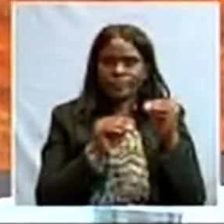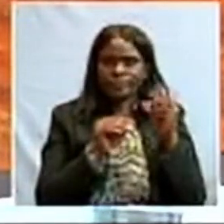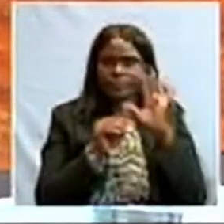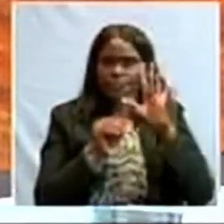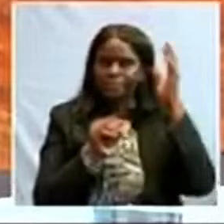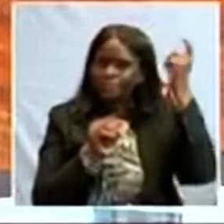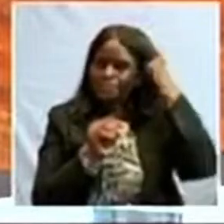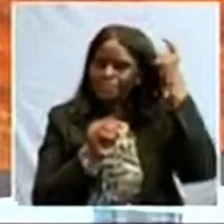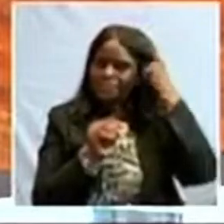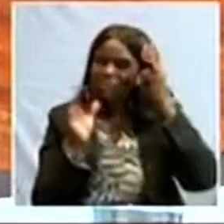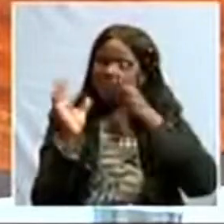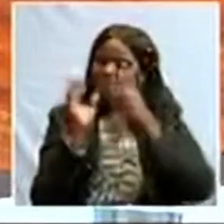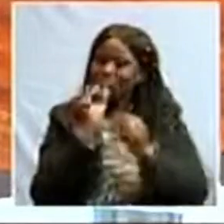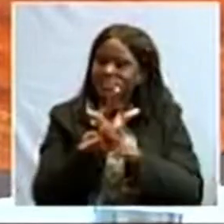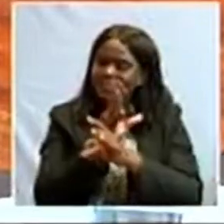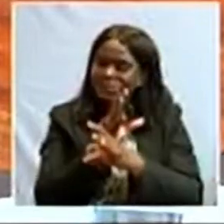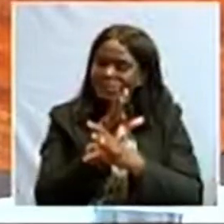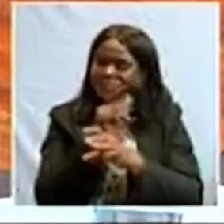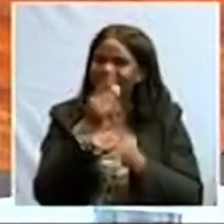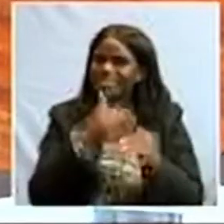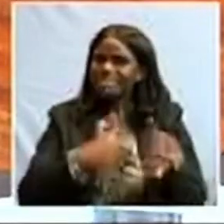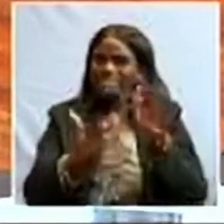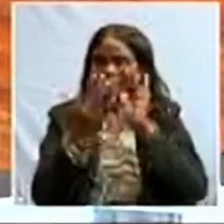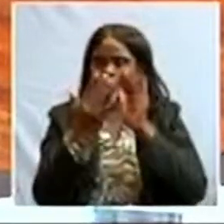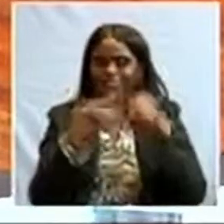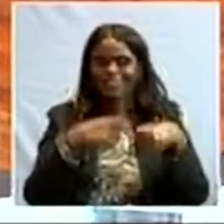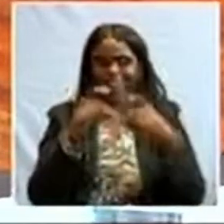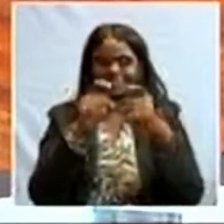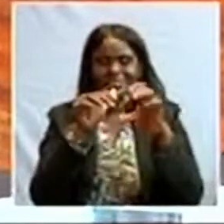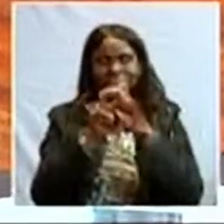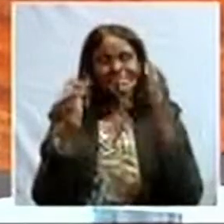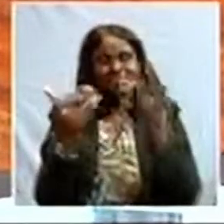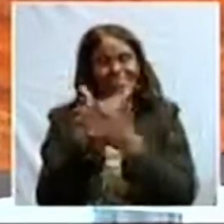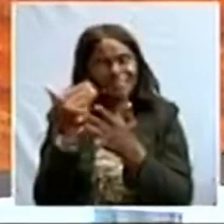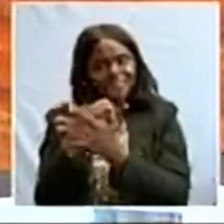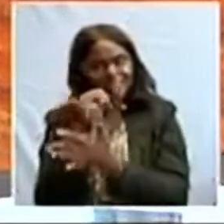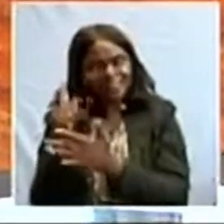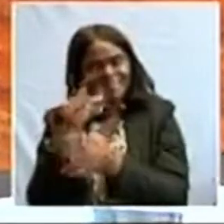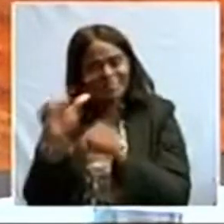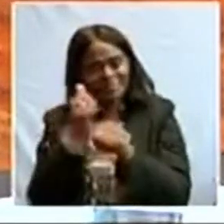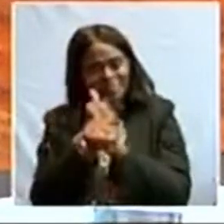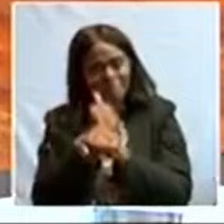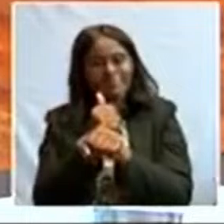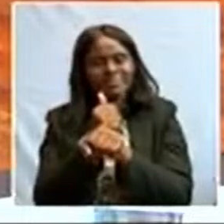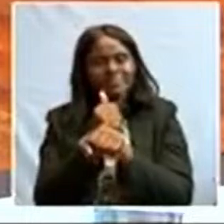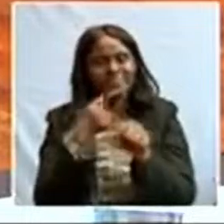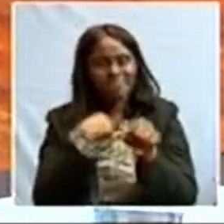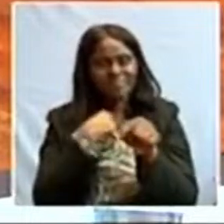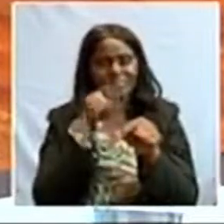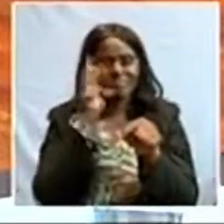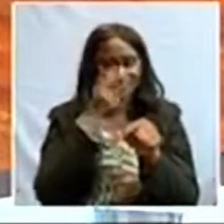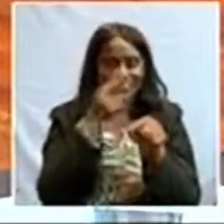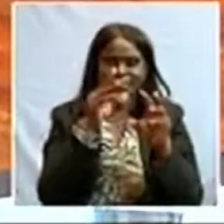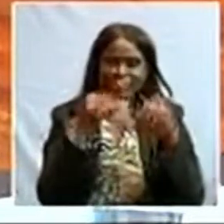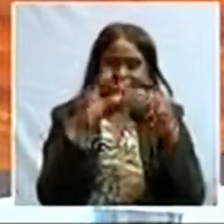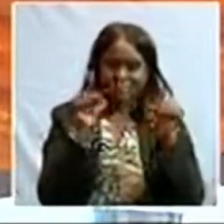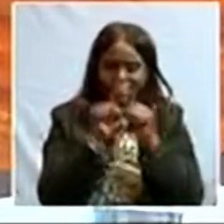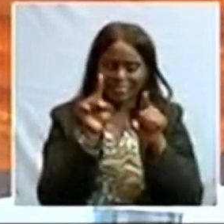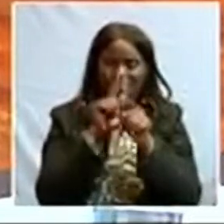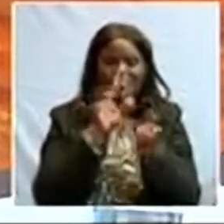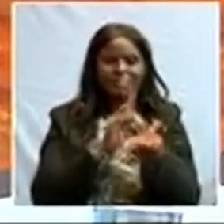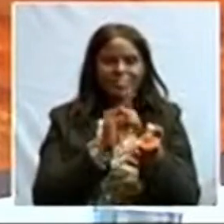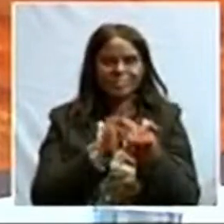mind prepared? Are you facing any challenges in the new establishment? And I also equally give Dr.